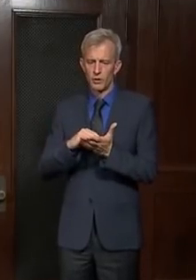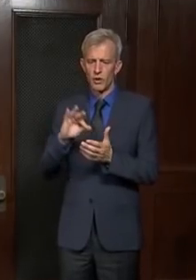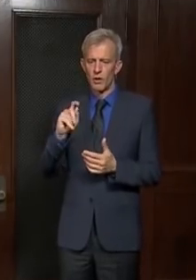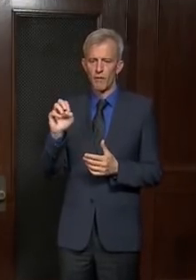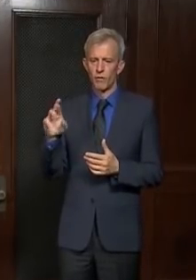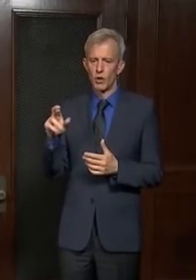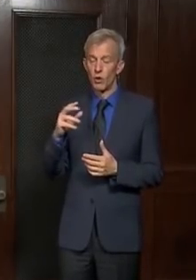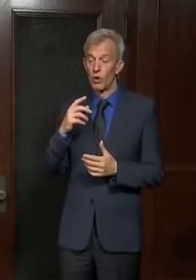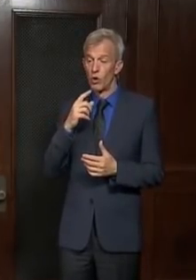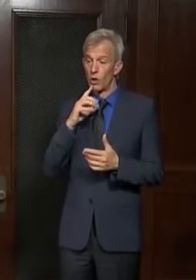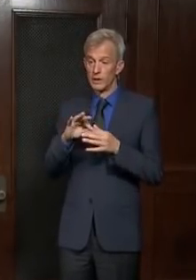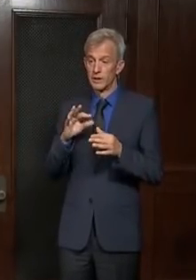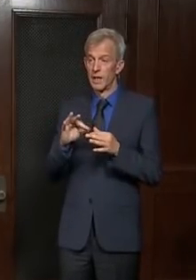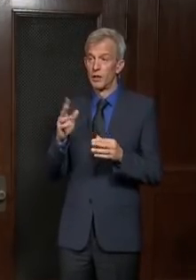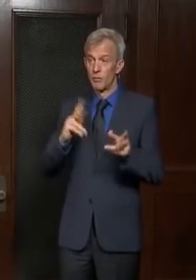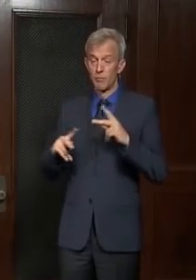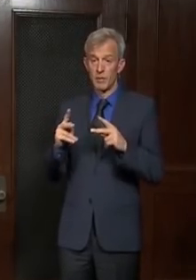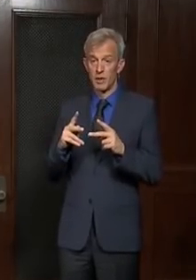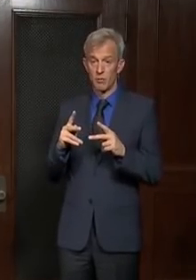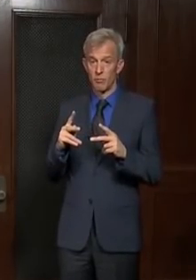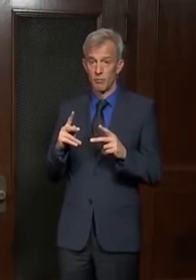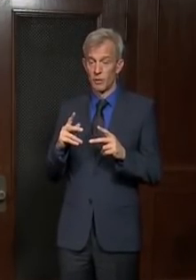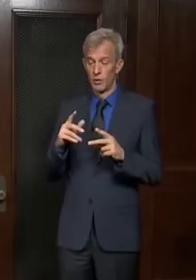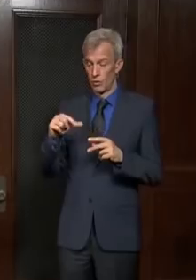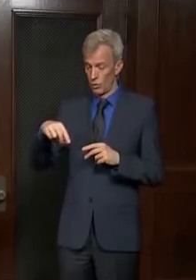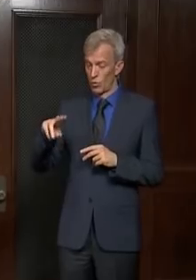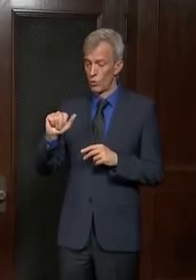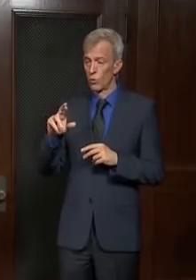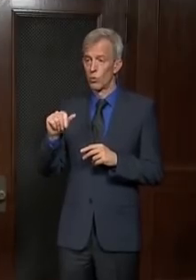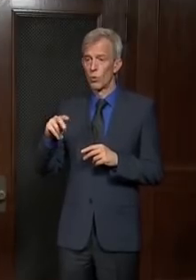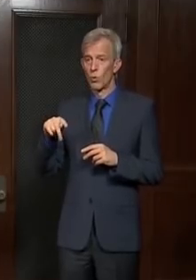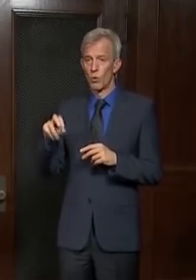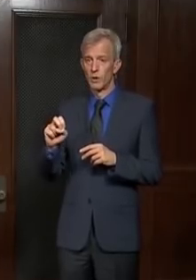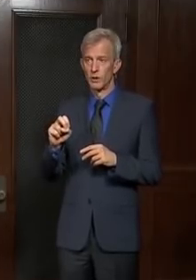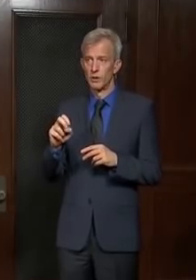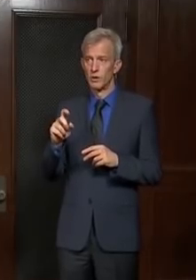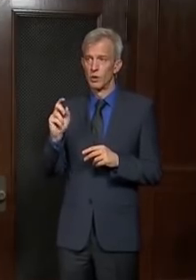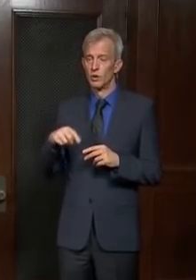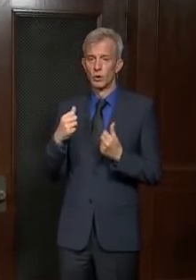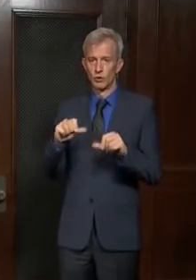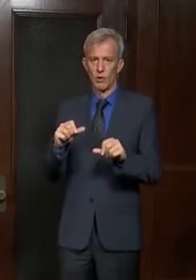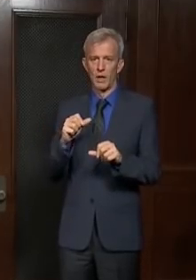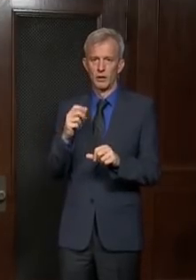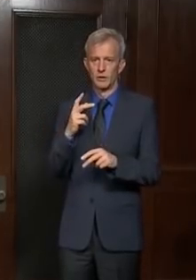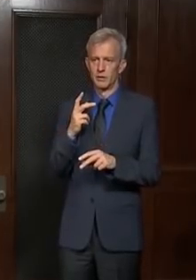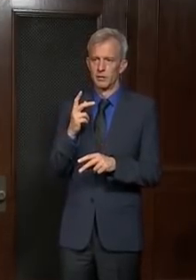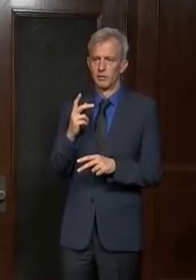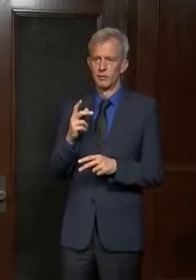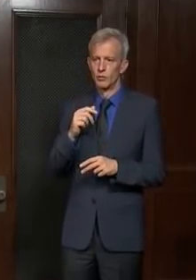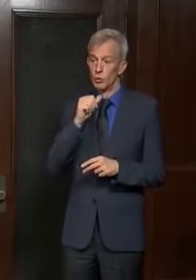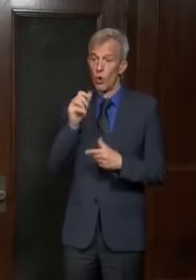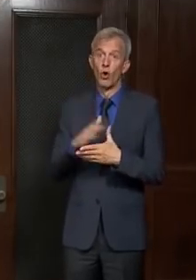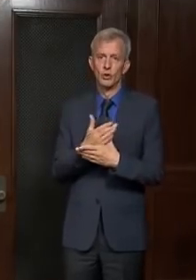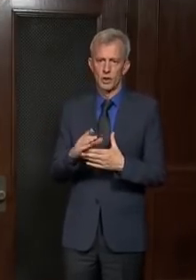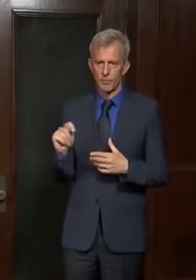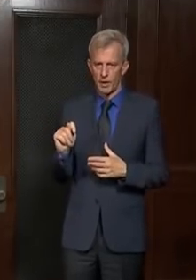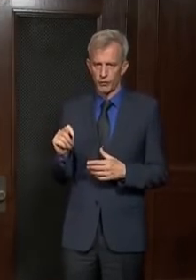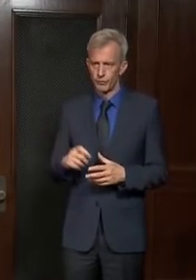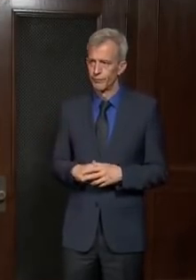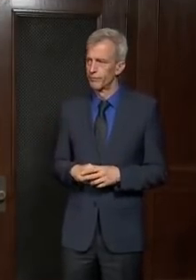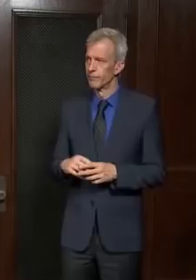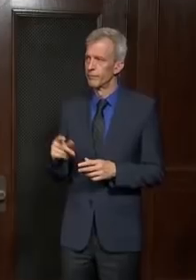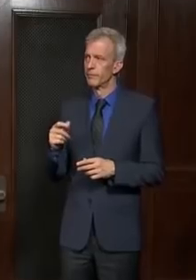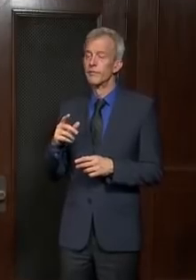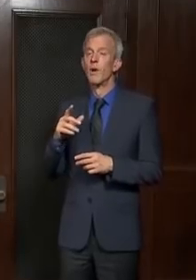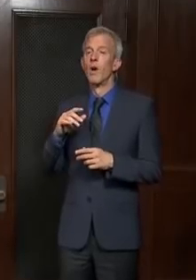who are quarantining should try to take those steps. Thank you. Sure. So all of our advice of what we do at Granada